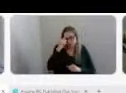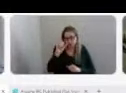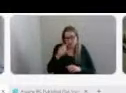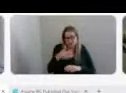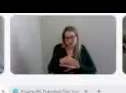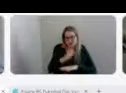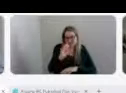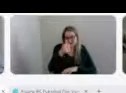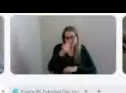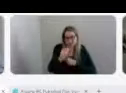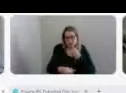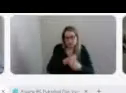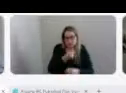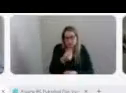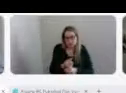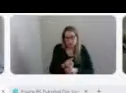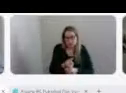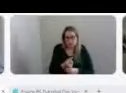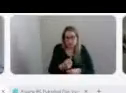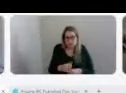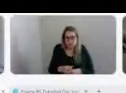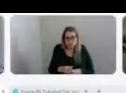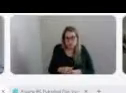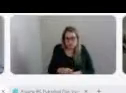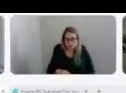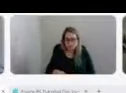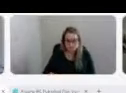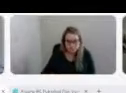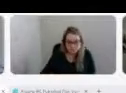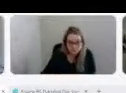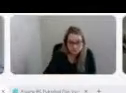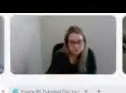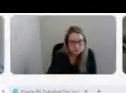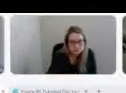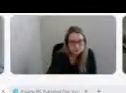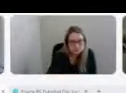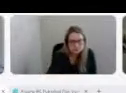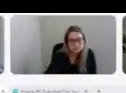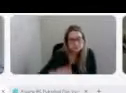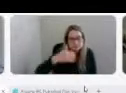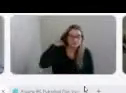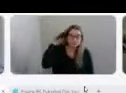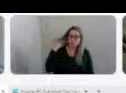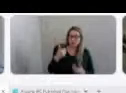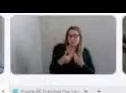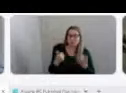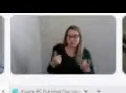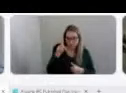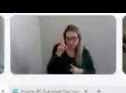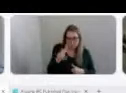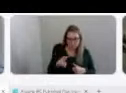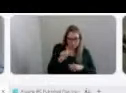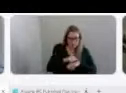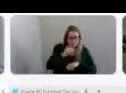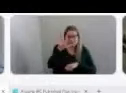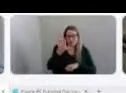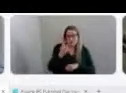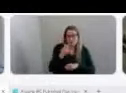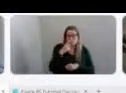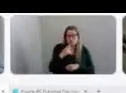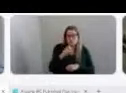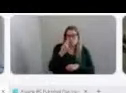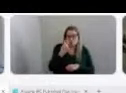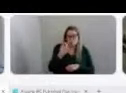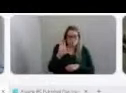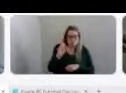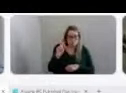years the sprawling district which is split in half by a mountain connects red rock in the north to